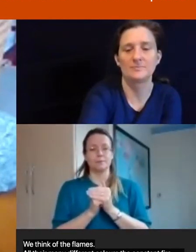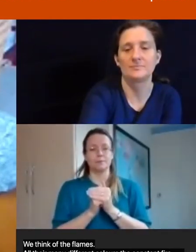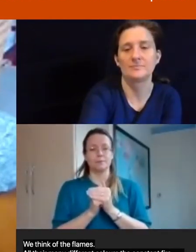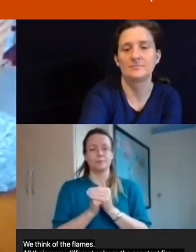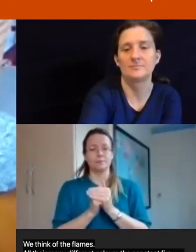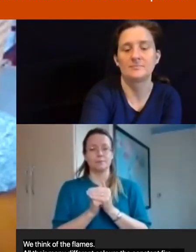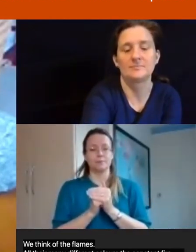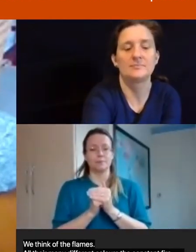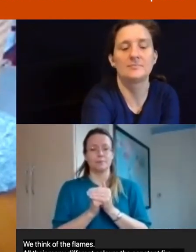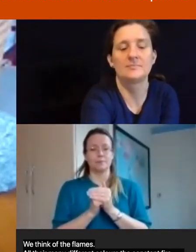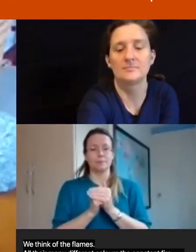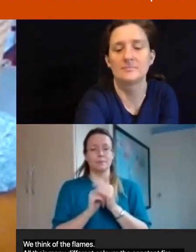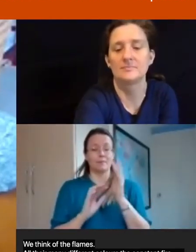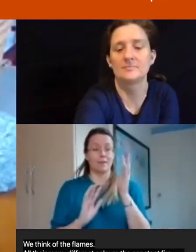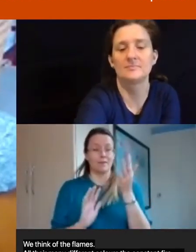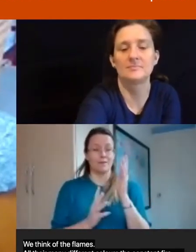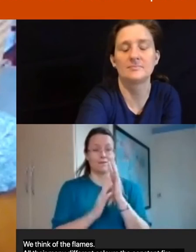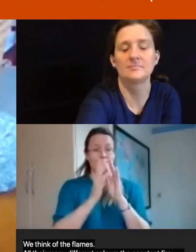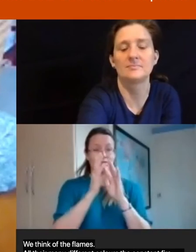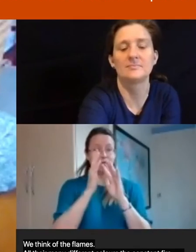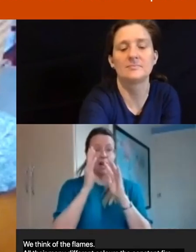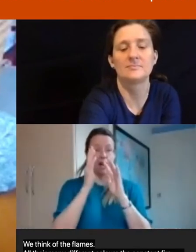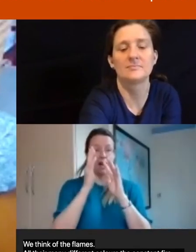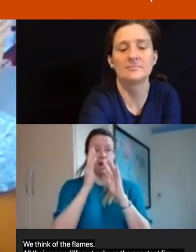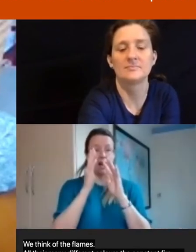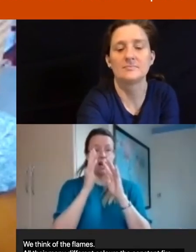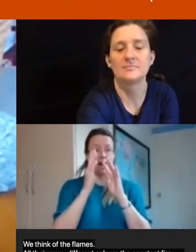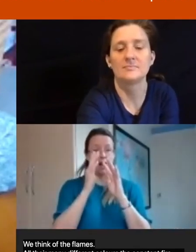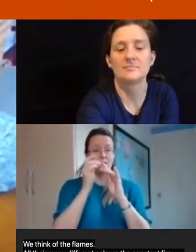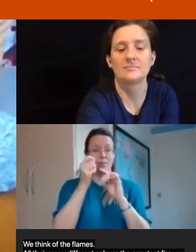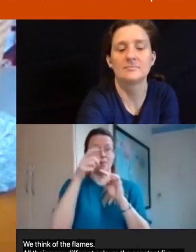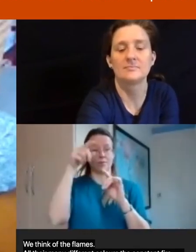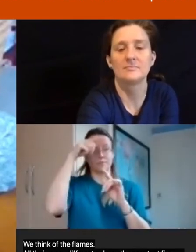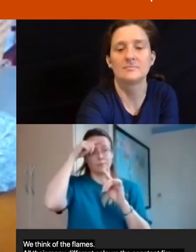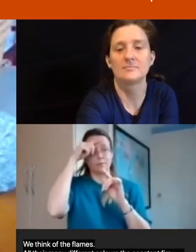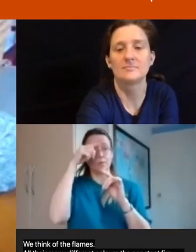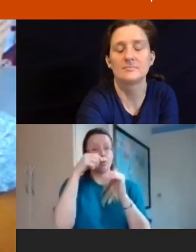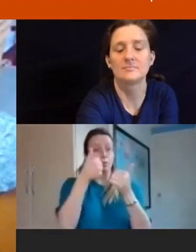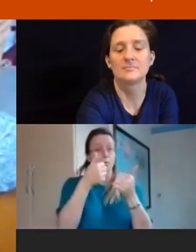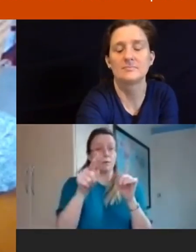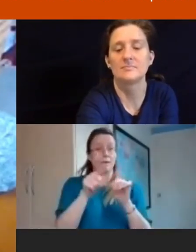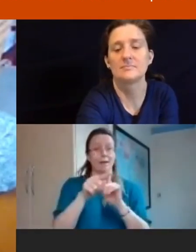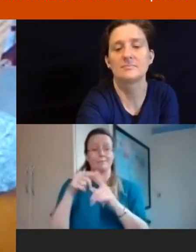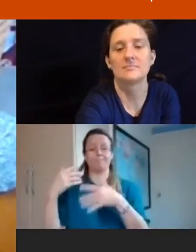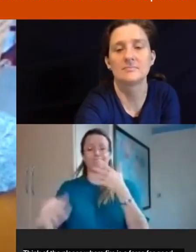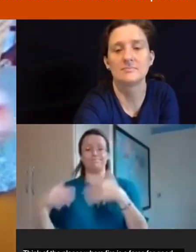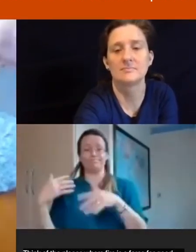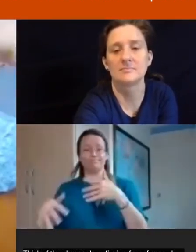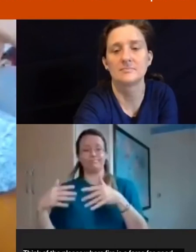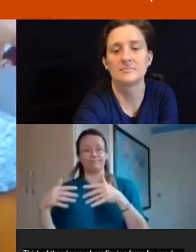Think of the places where fire is a force for good and for harm.